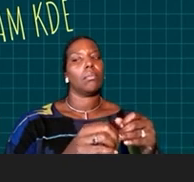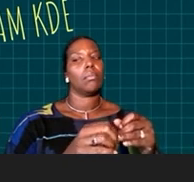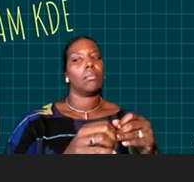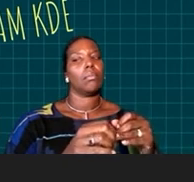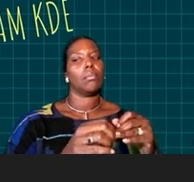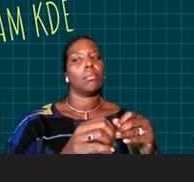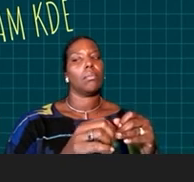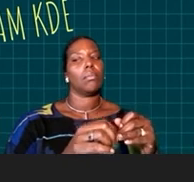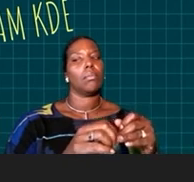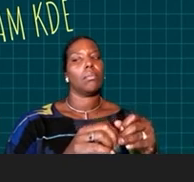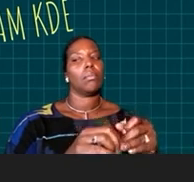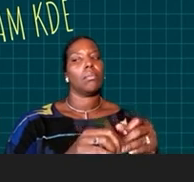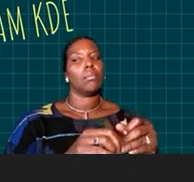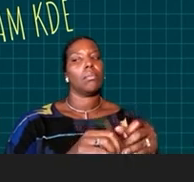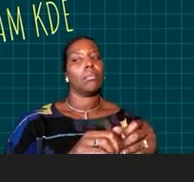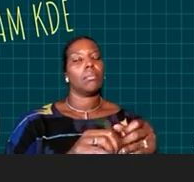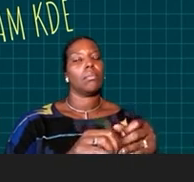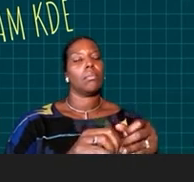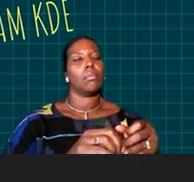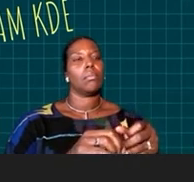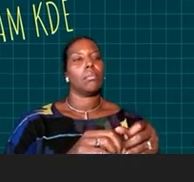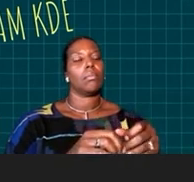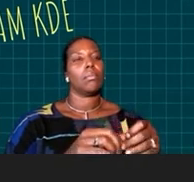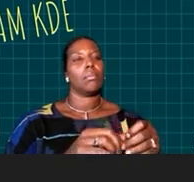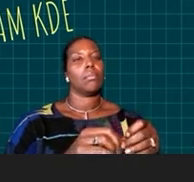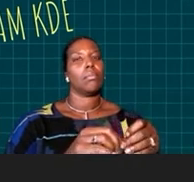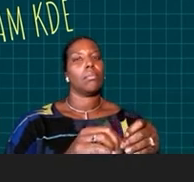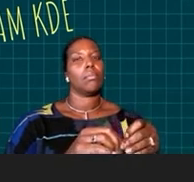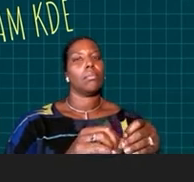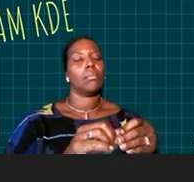service that you're procuring.